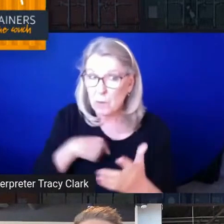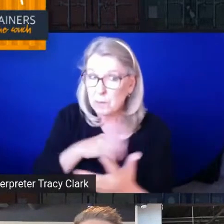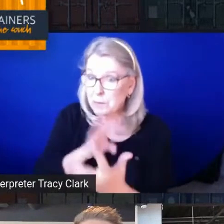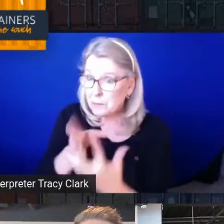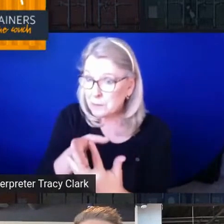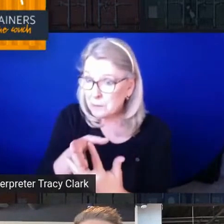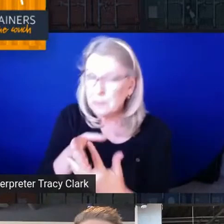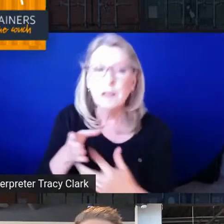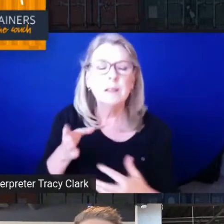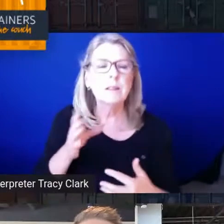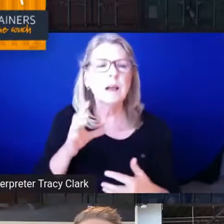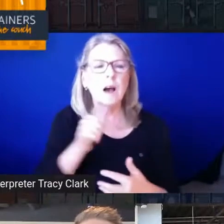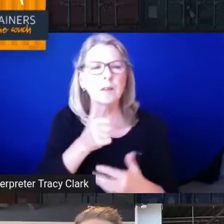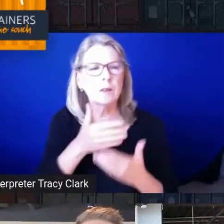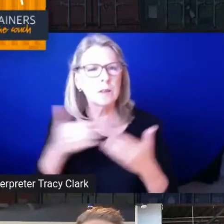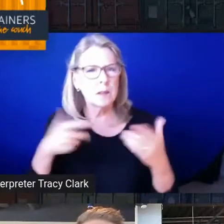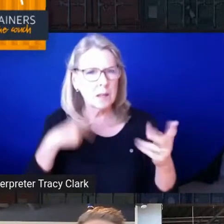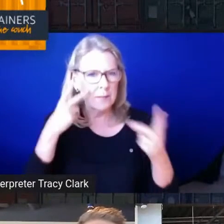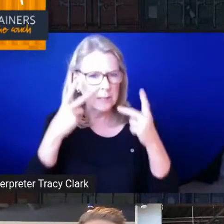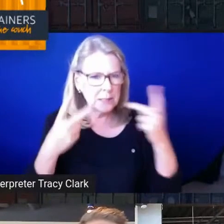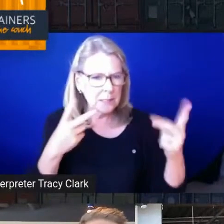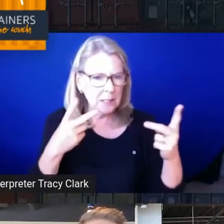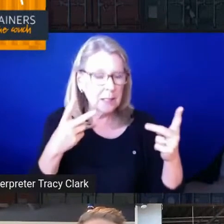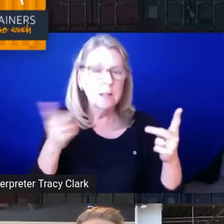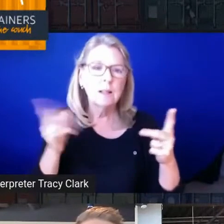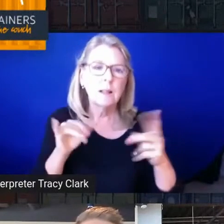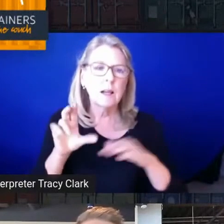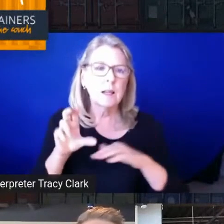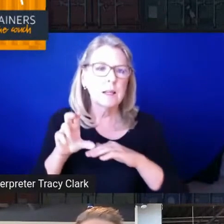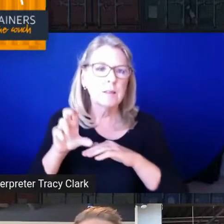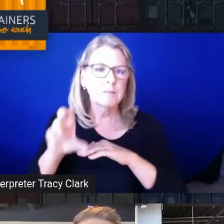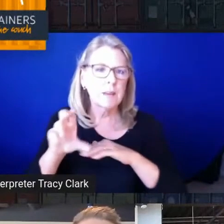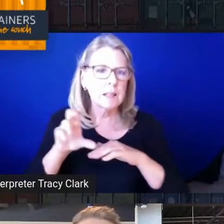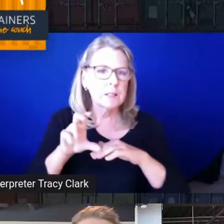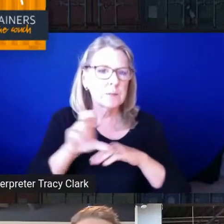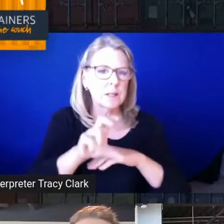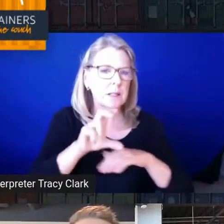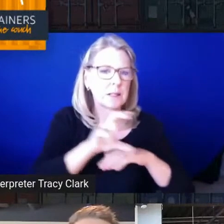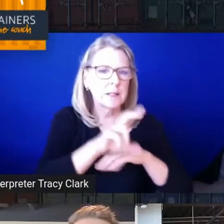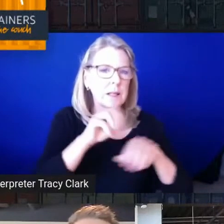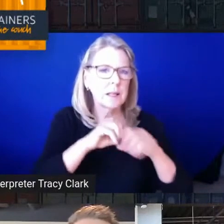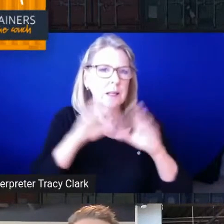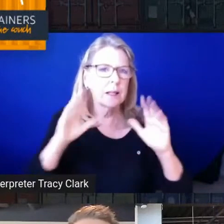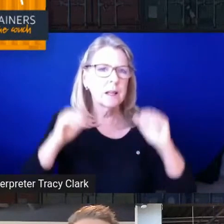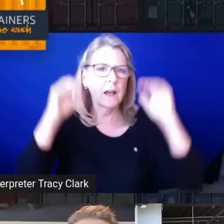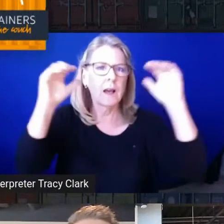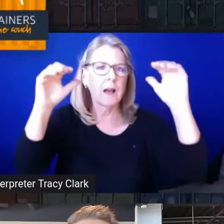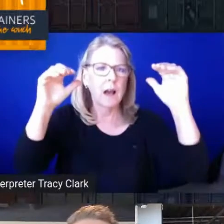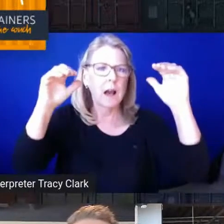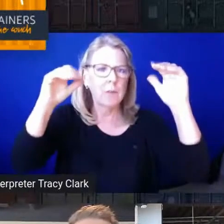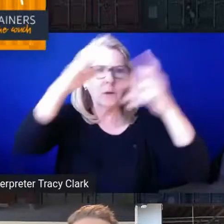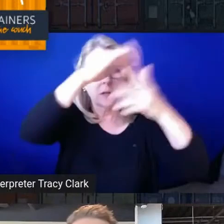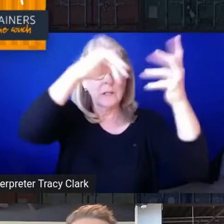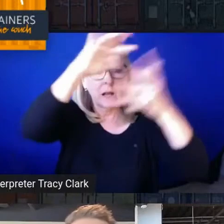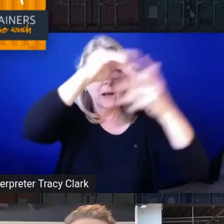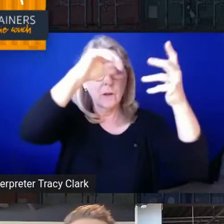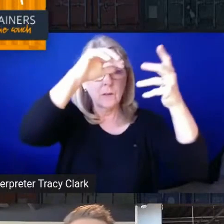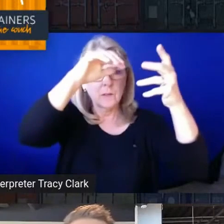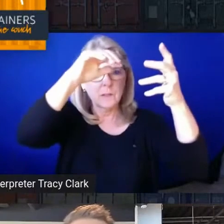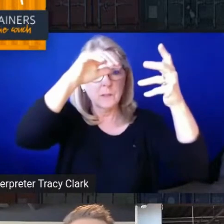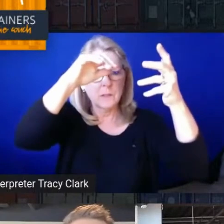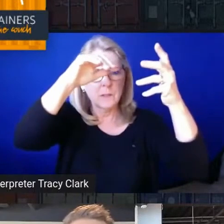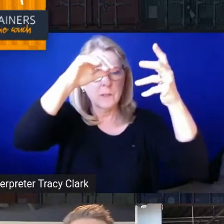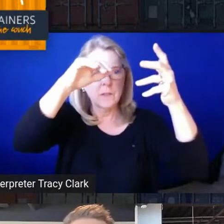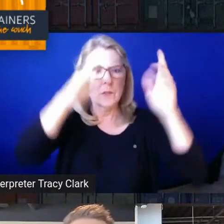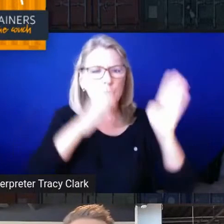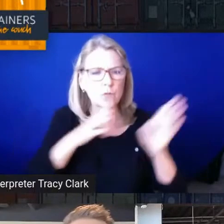seen around just like an investment in a hybrid cloud strategy or B in Kubernetes in general is talent acquisition.